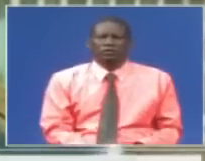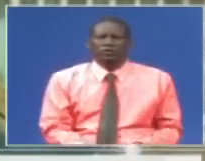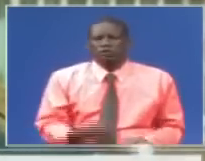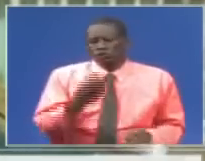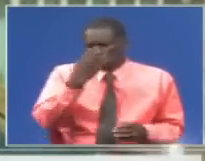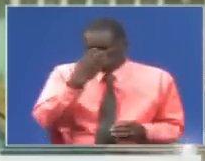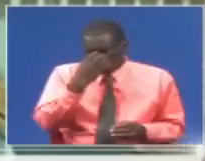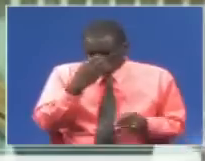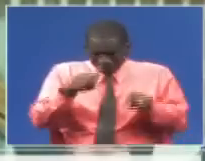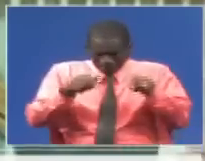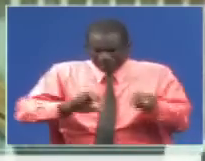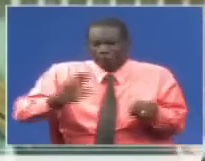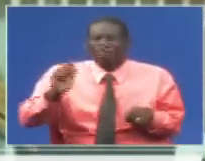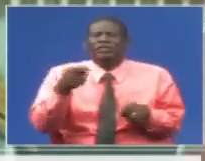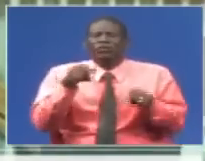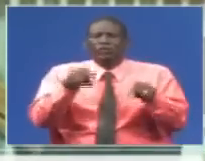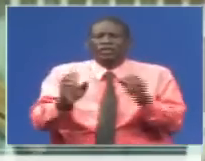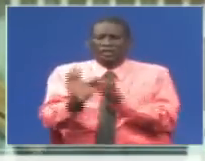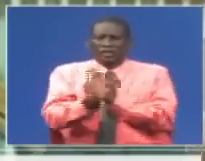of Kenya.